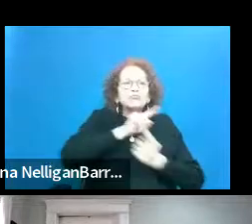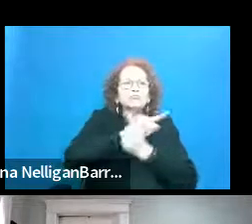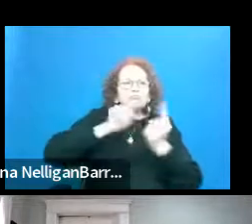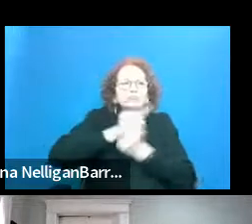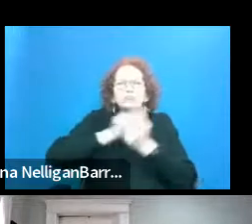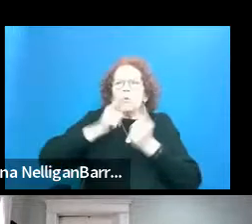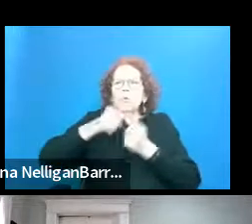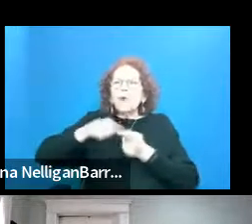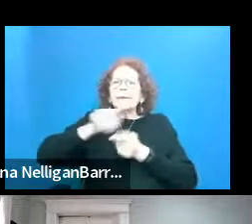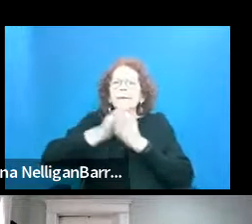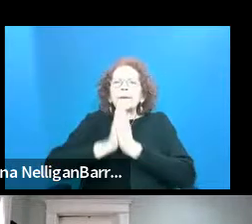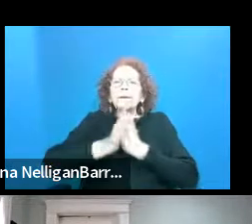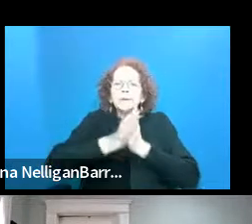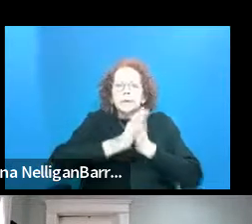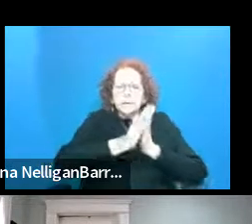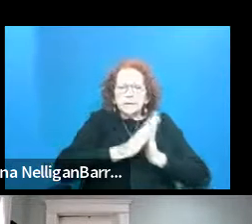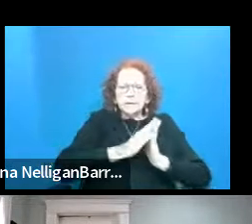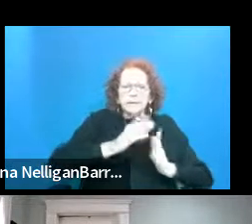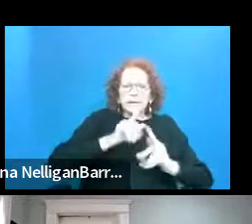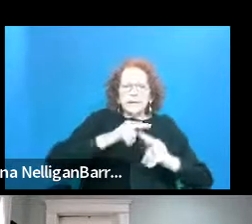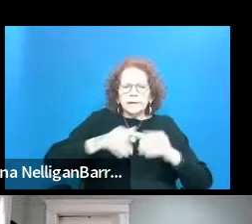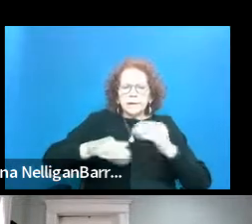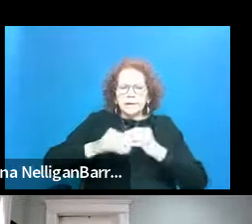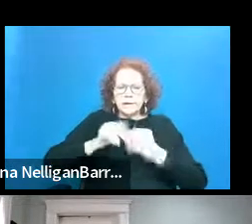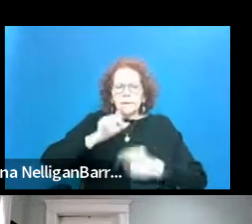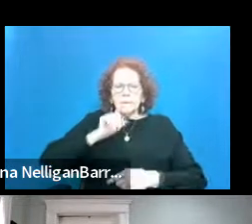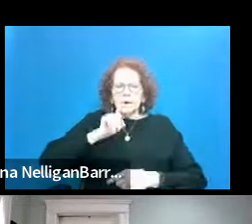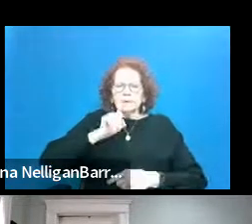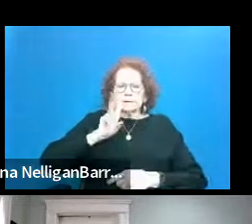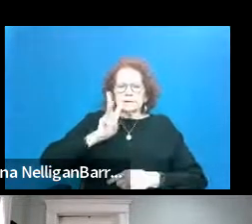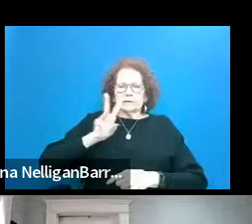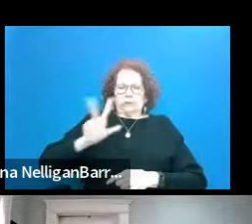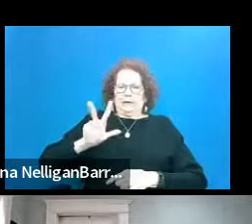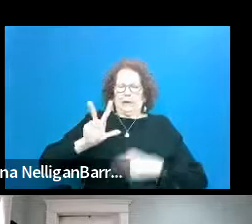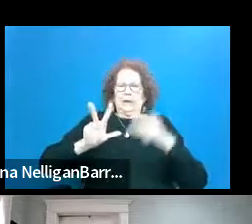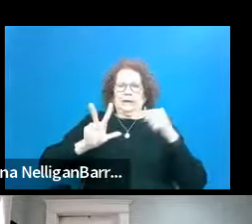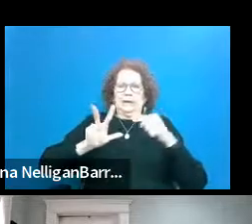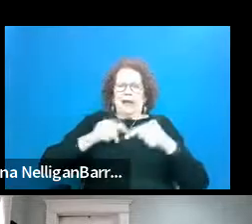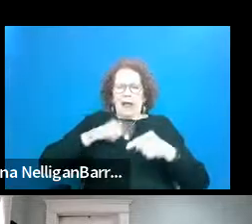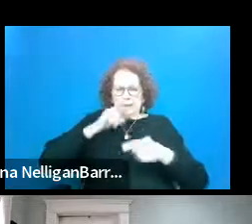believe everybody's got that by now. So we've all got that.